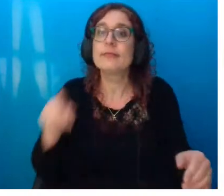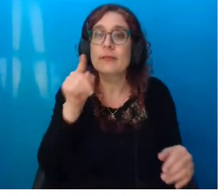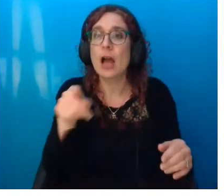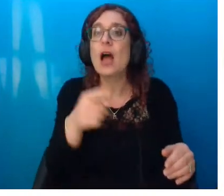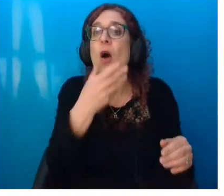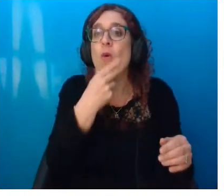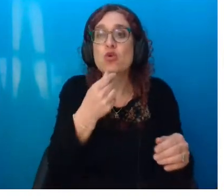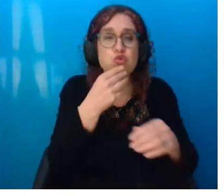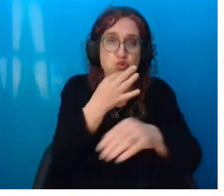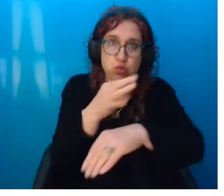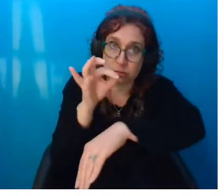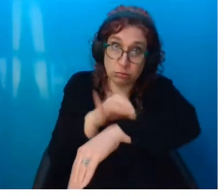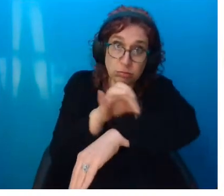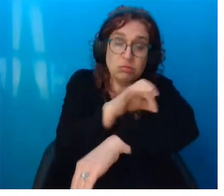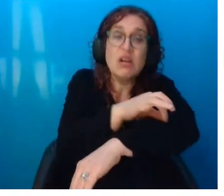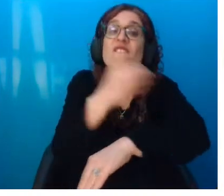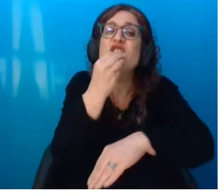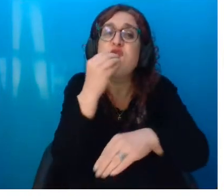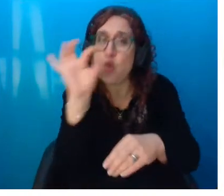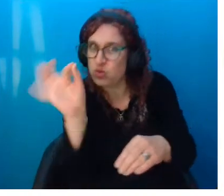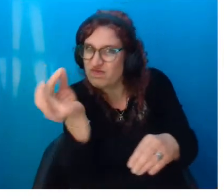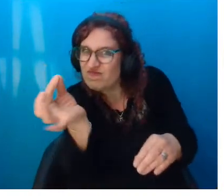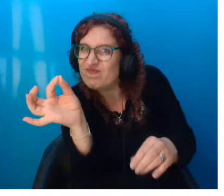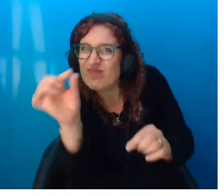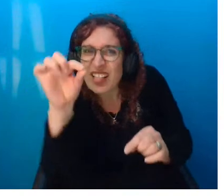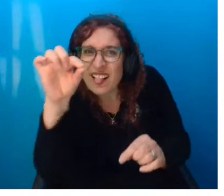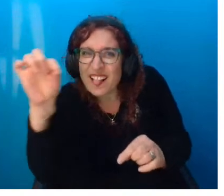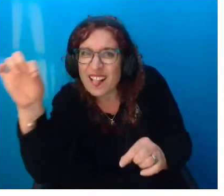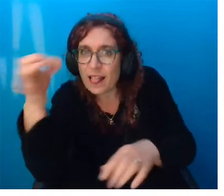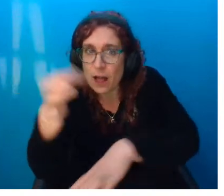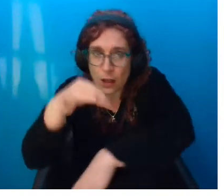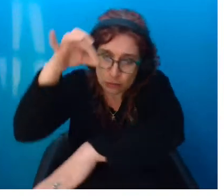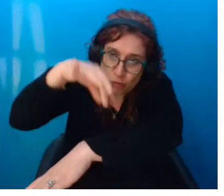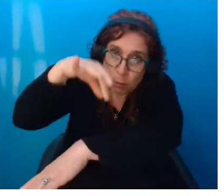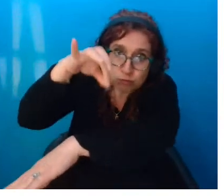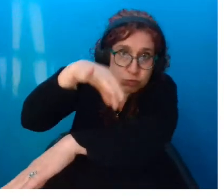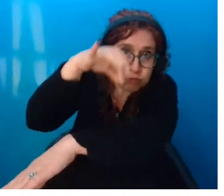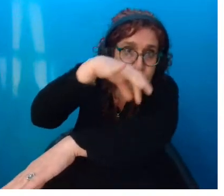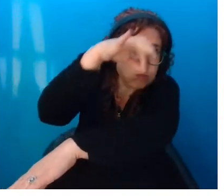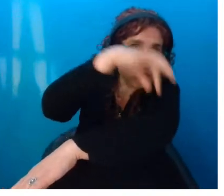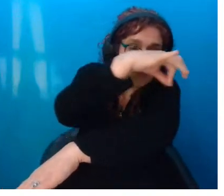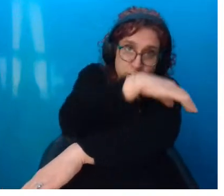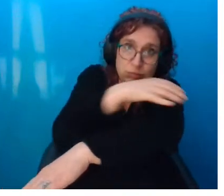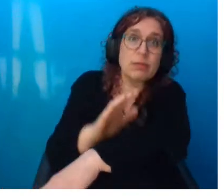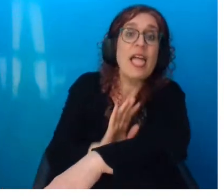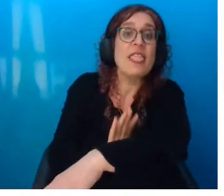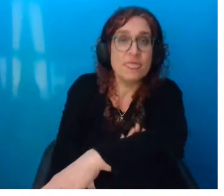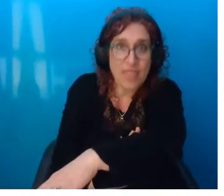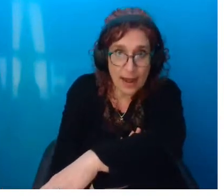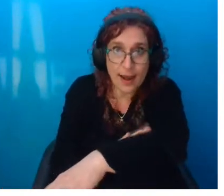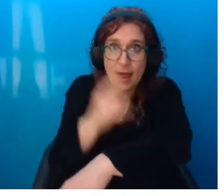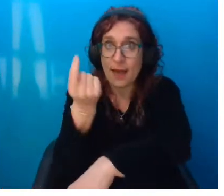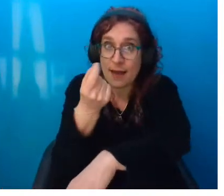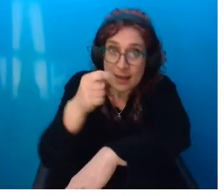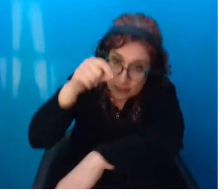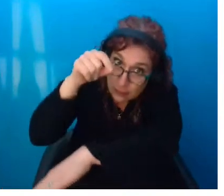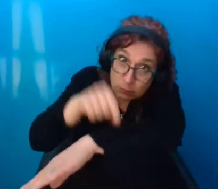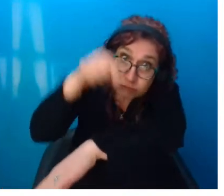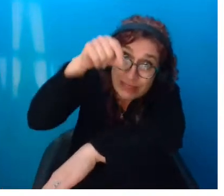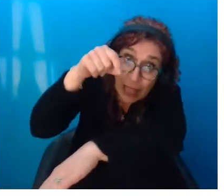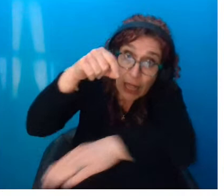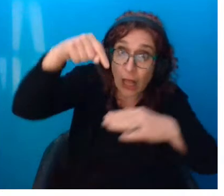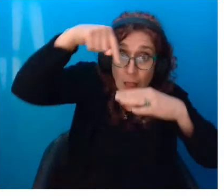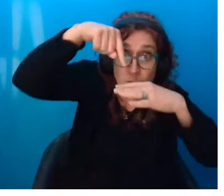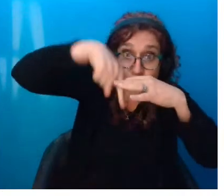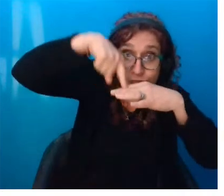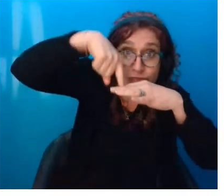extracts of food antigens, drops on the skin, pricking of the skin with a small lancet, and after 15 minutes you look